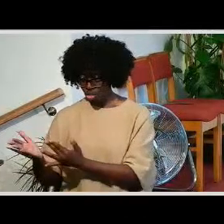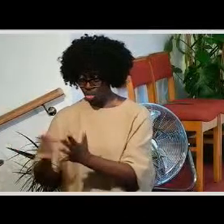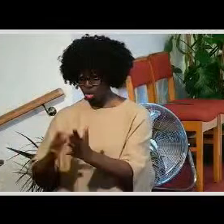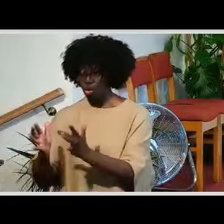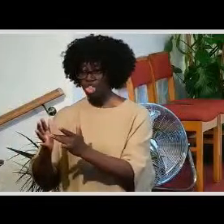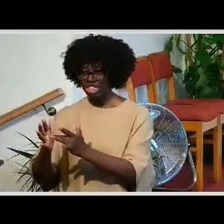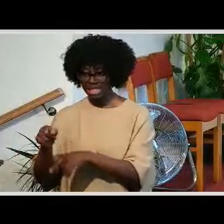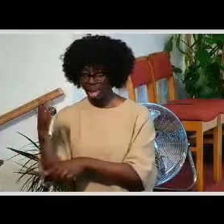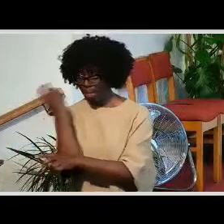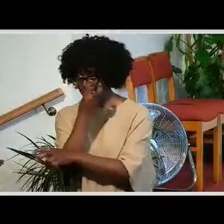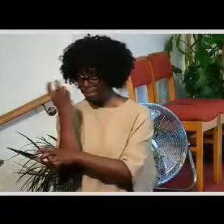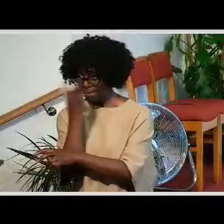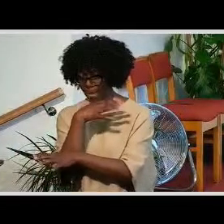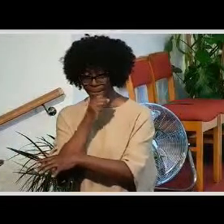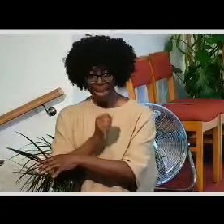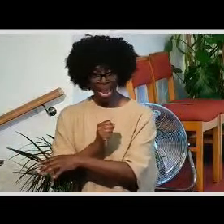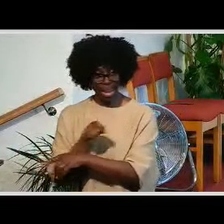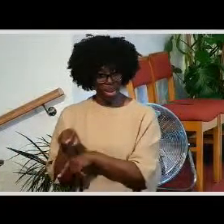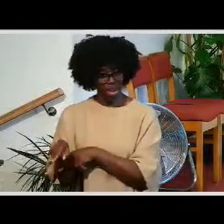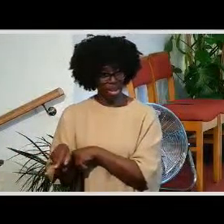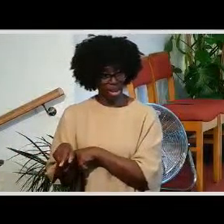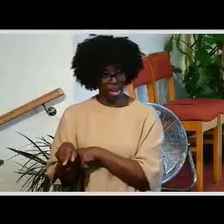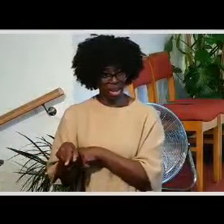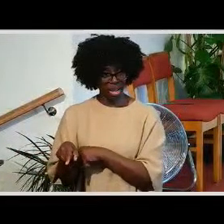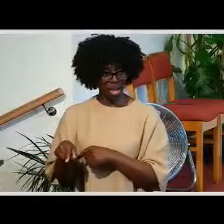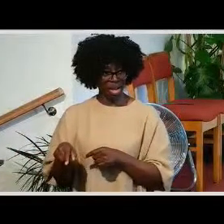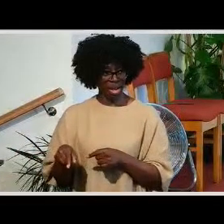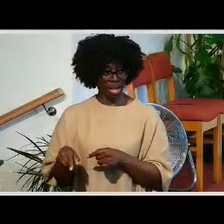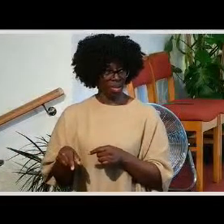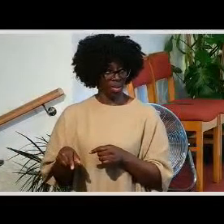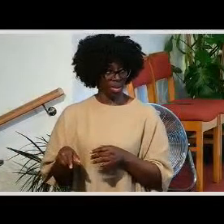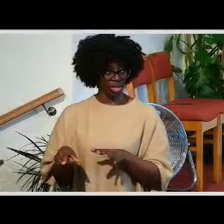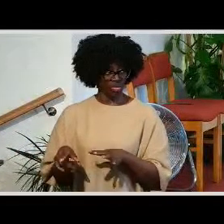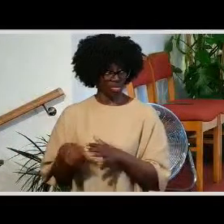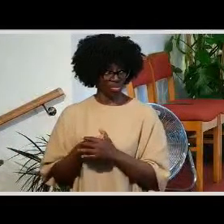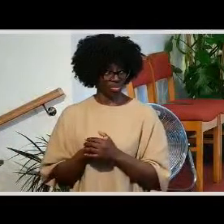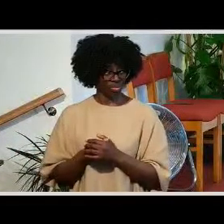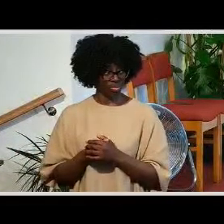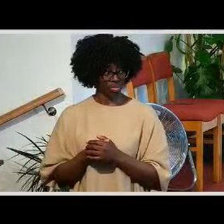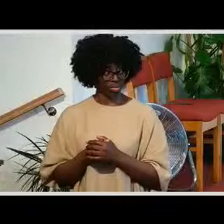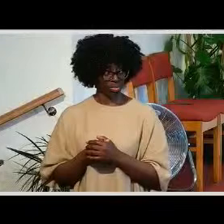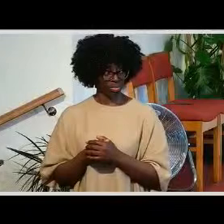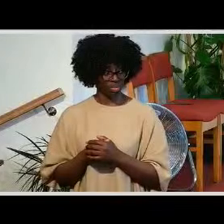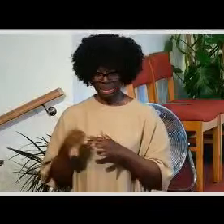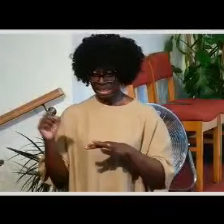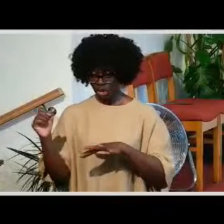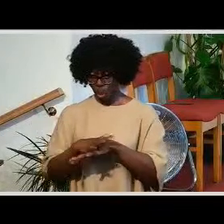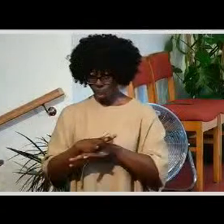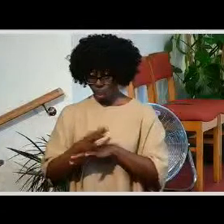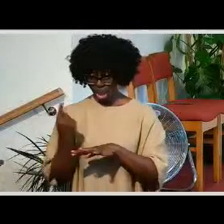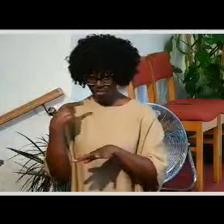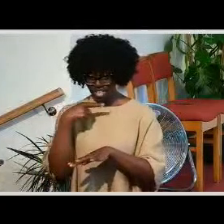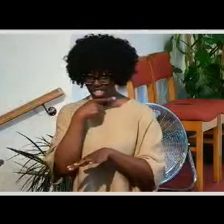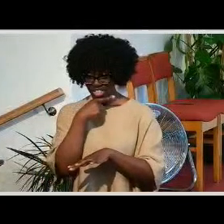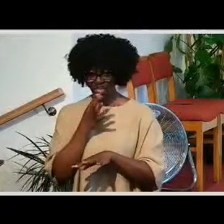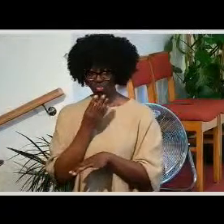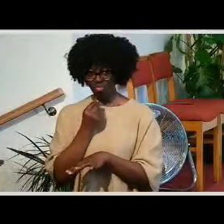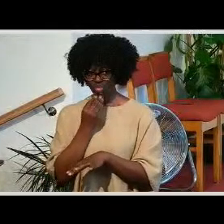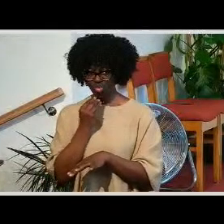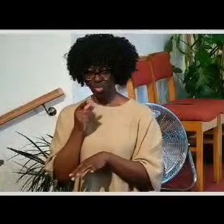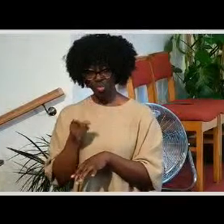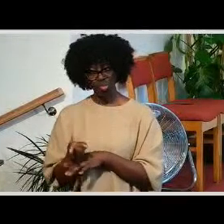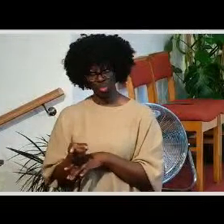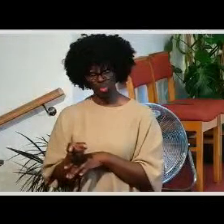a blind man who, although was taken advantage of by his own wife and son, and I have to say Mrs. Isaac